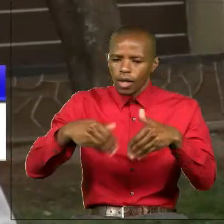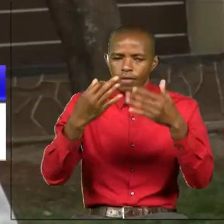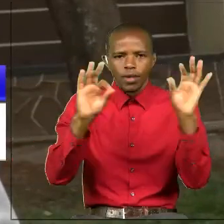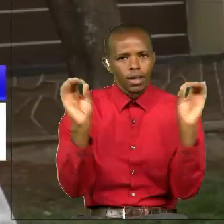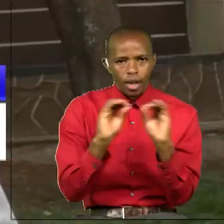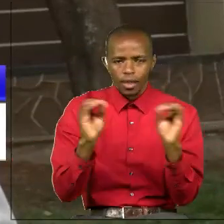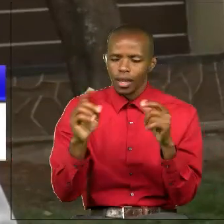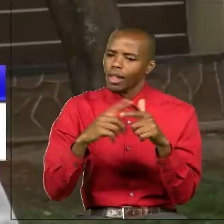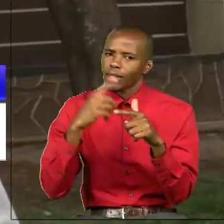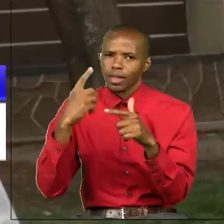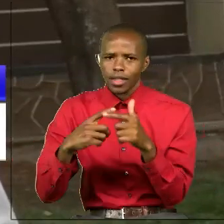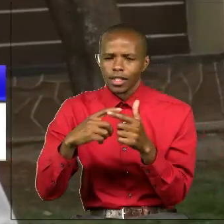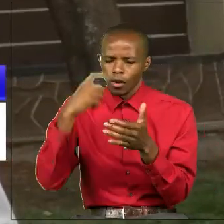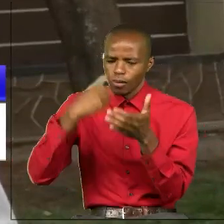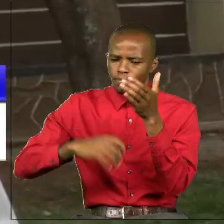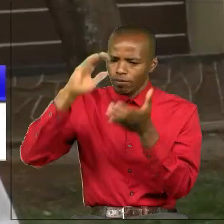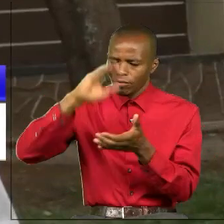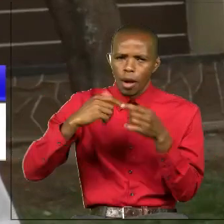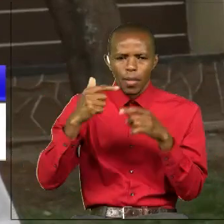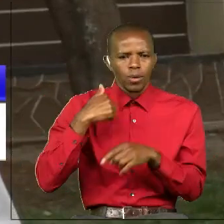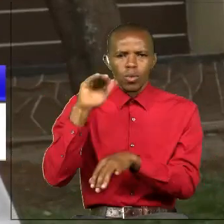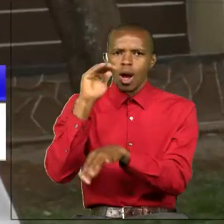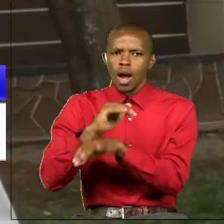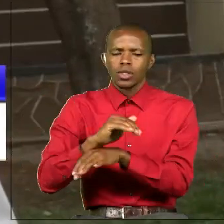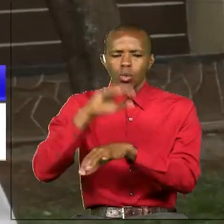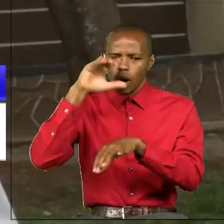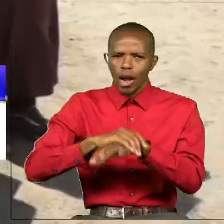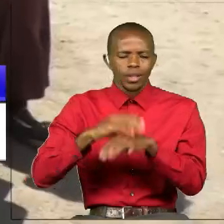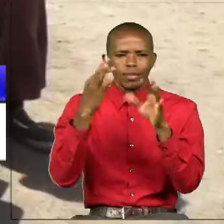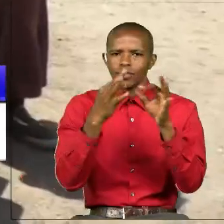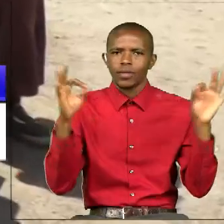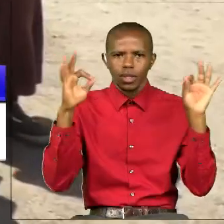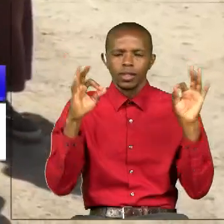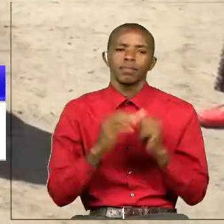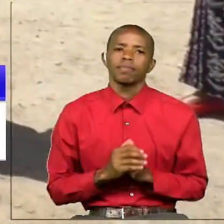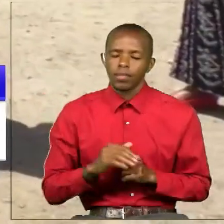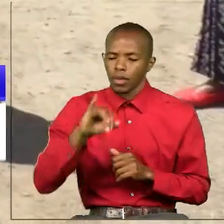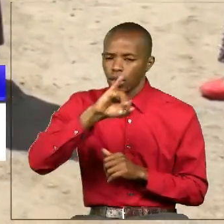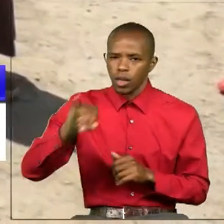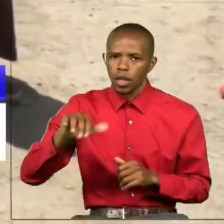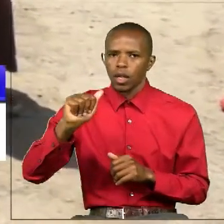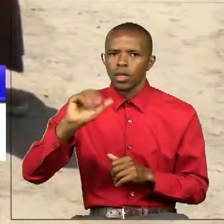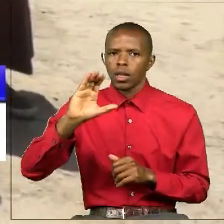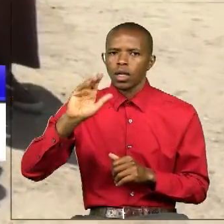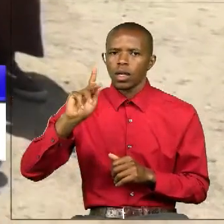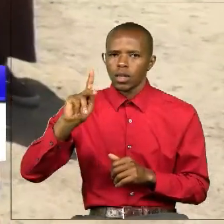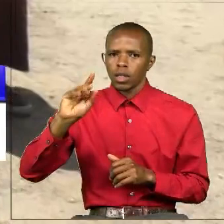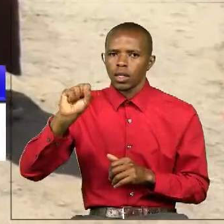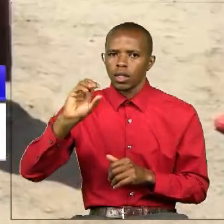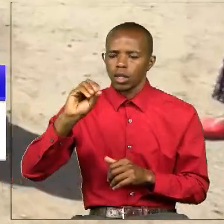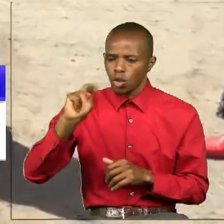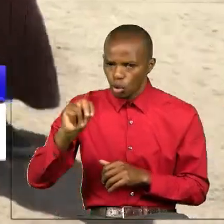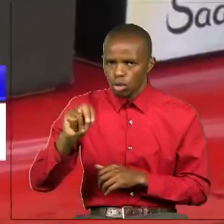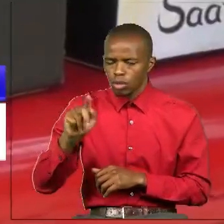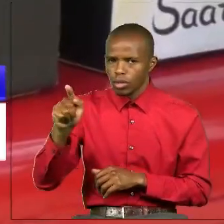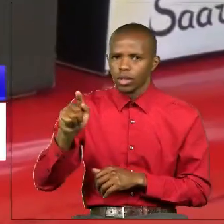free isubsidize, lakini ombi letu ni tuweze kupatiwa free. Jackson Agufana, who is the executive officer at